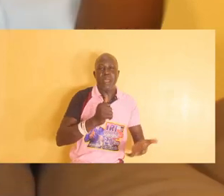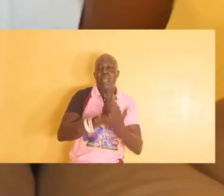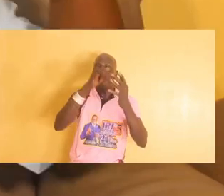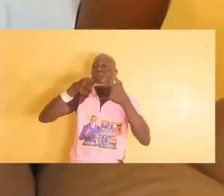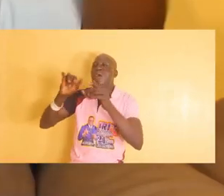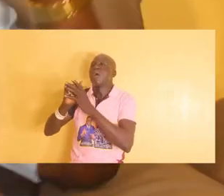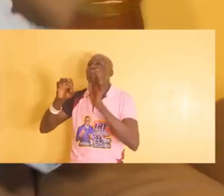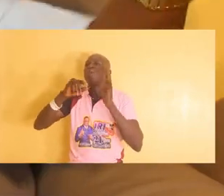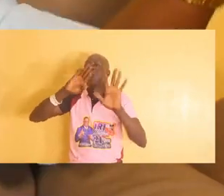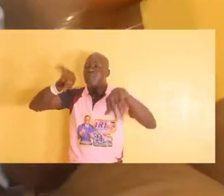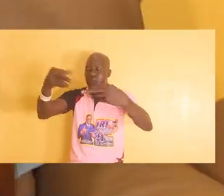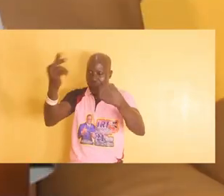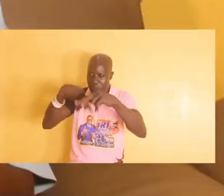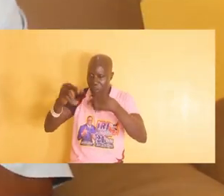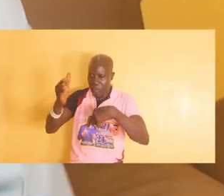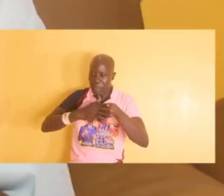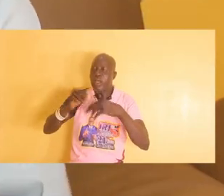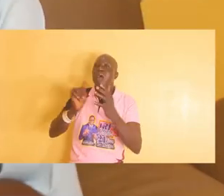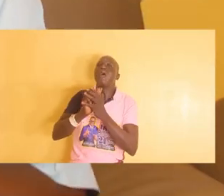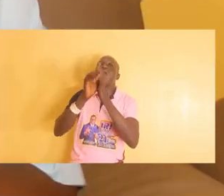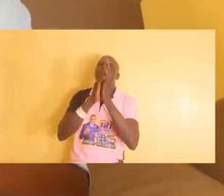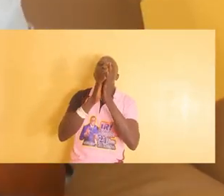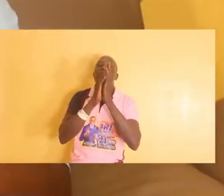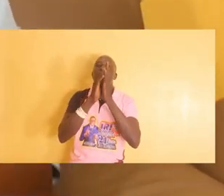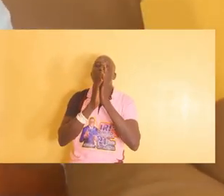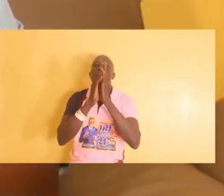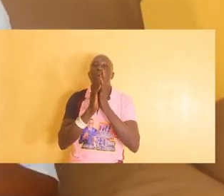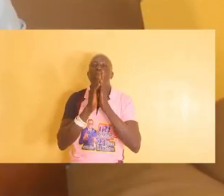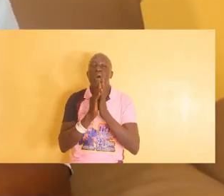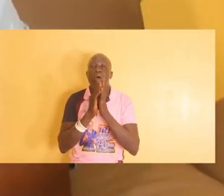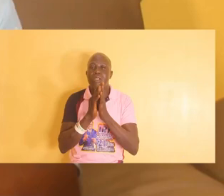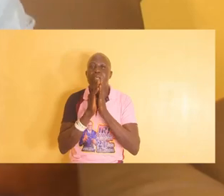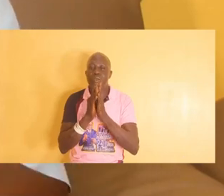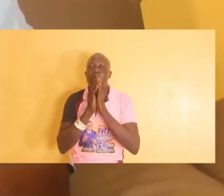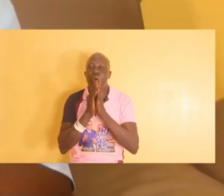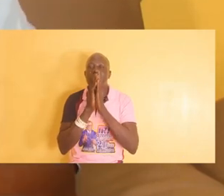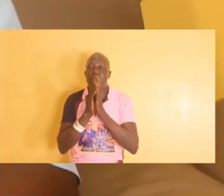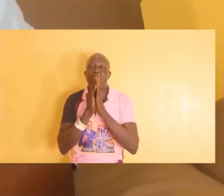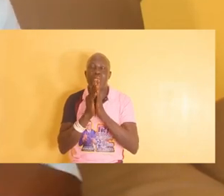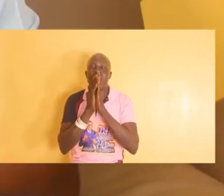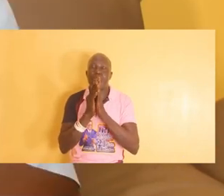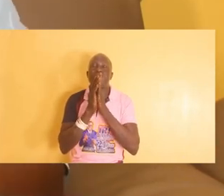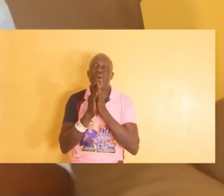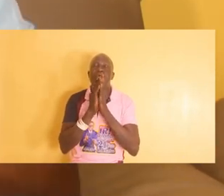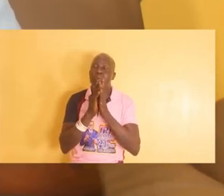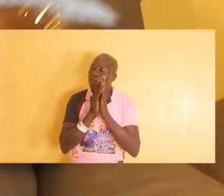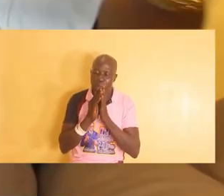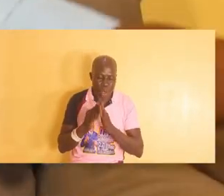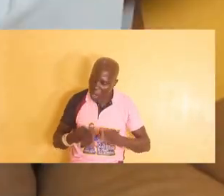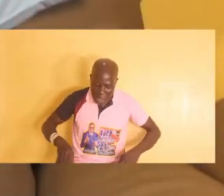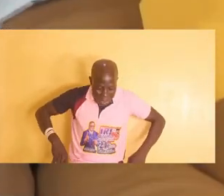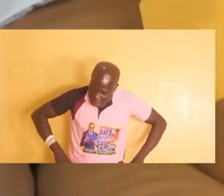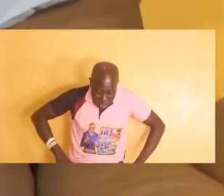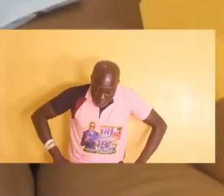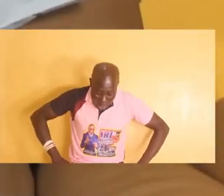testimony. Restore what I've lost. Oh yeah. Oh Jesus. Yes. Oh Jesus. Oh Jesus. Yes. Oh Jesus. Yes. Oh Jesus. Yes. Oh Jesus. Yes. Oh Jesus. Yes. Oh Jesus.